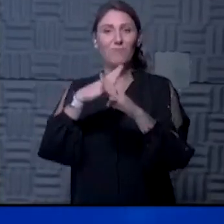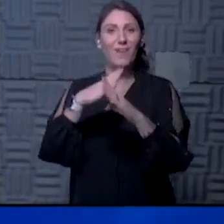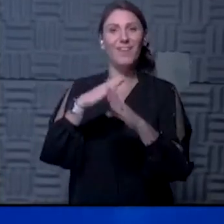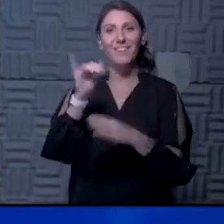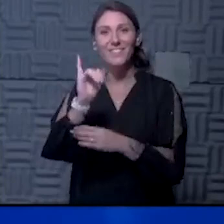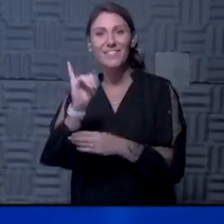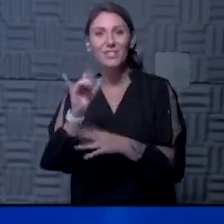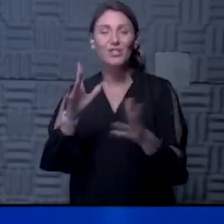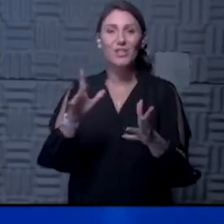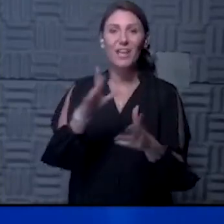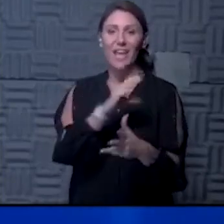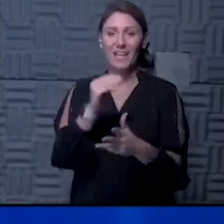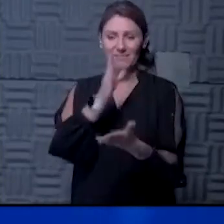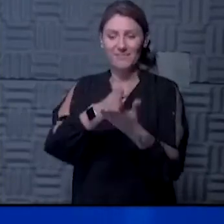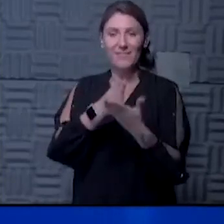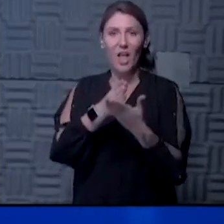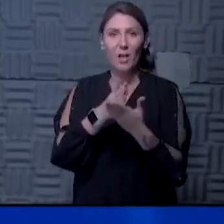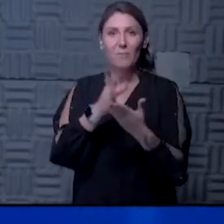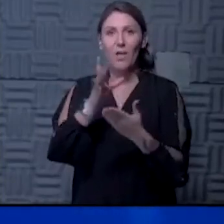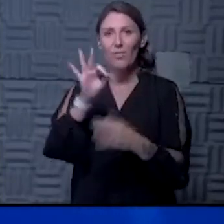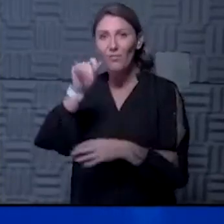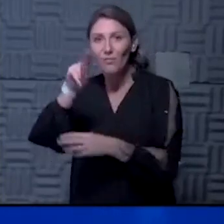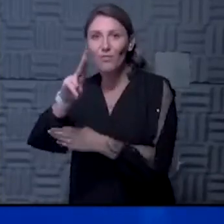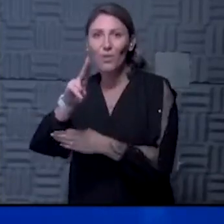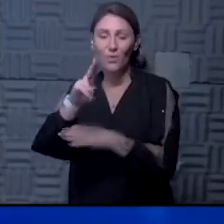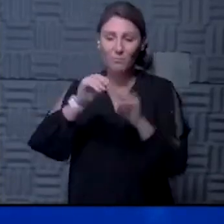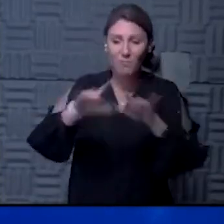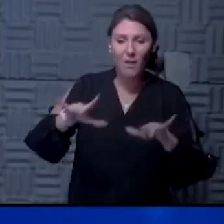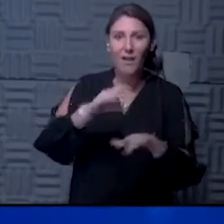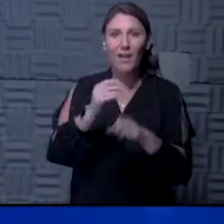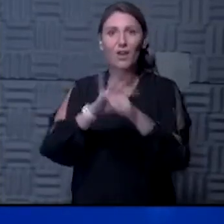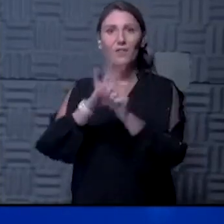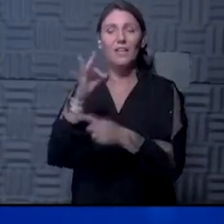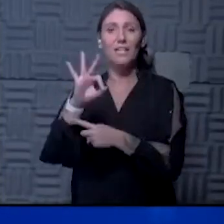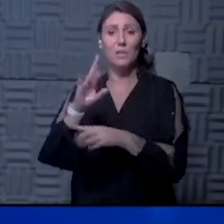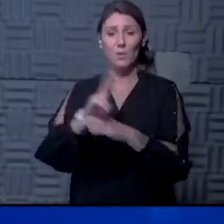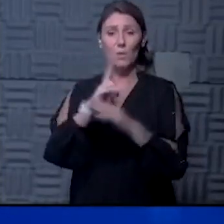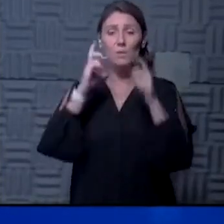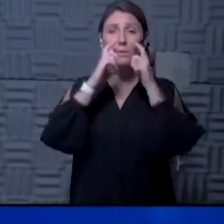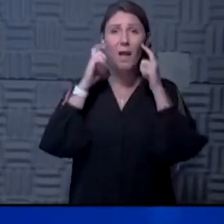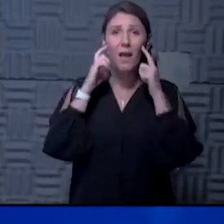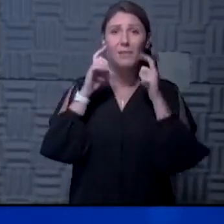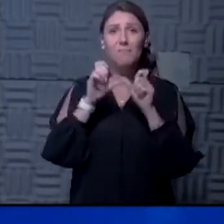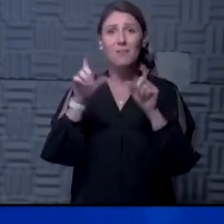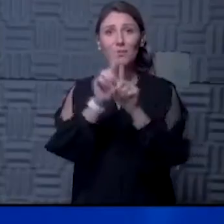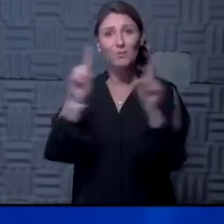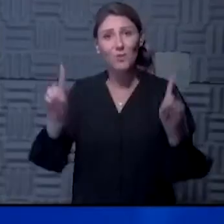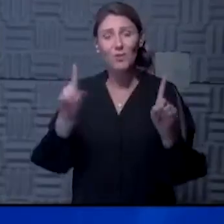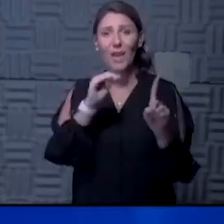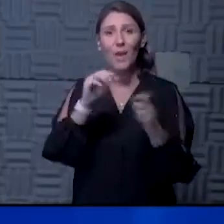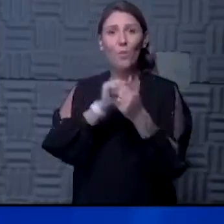flu and COVID-19. Wear a mask, maintain social distancing, and wash your hands frequently.